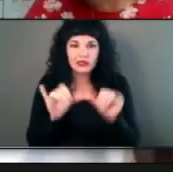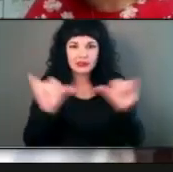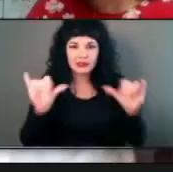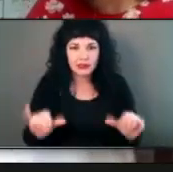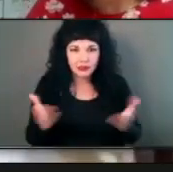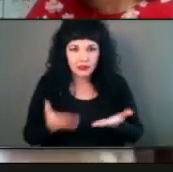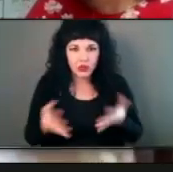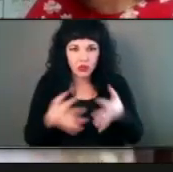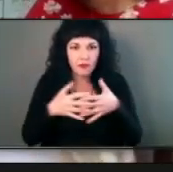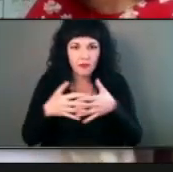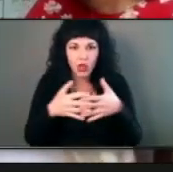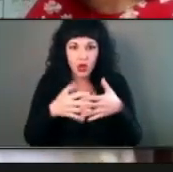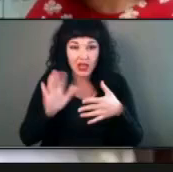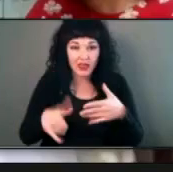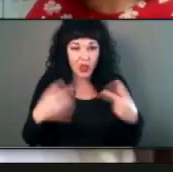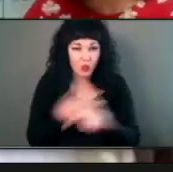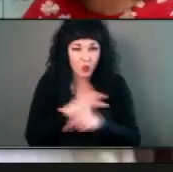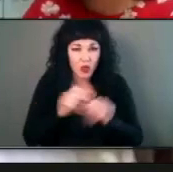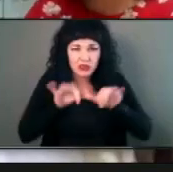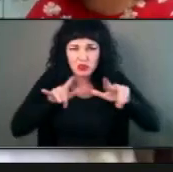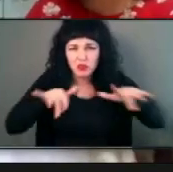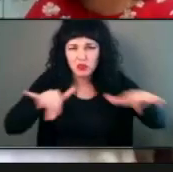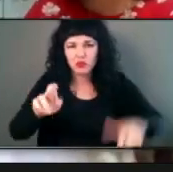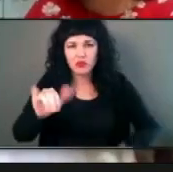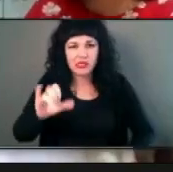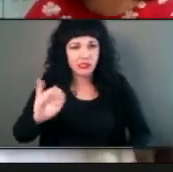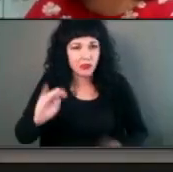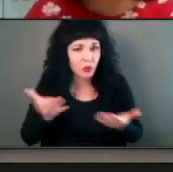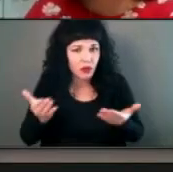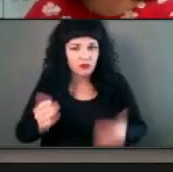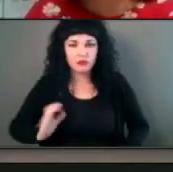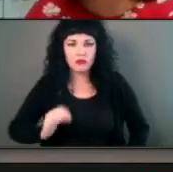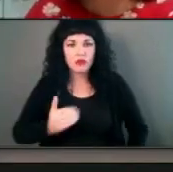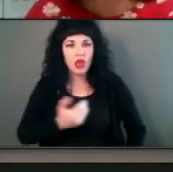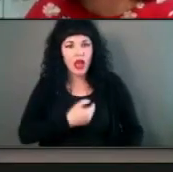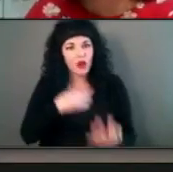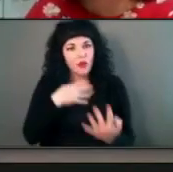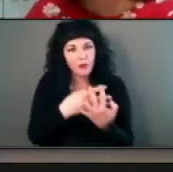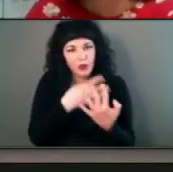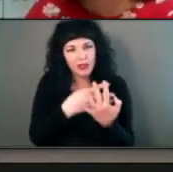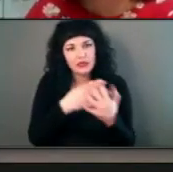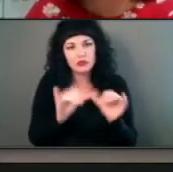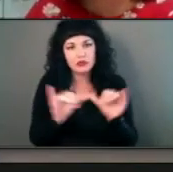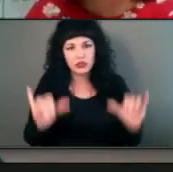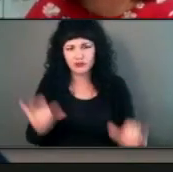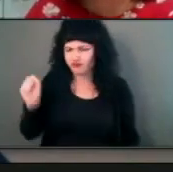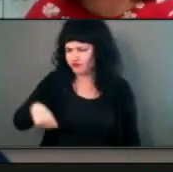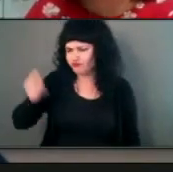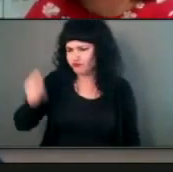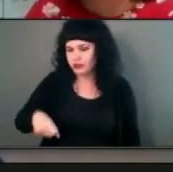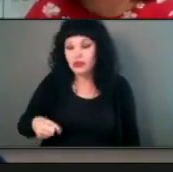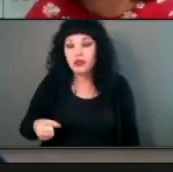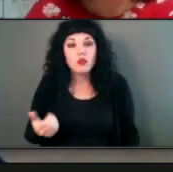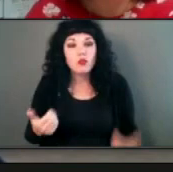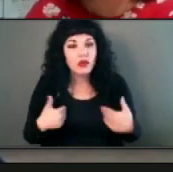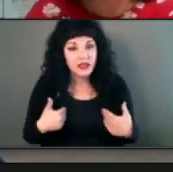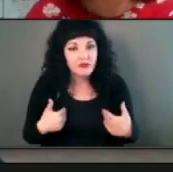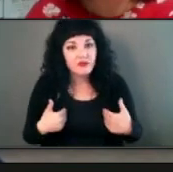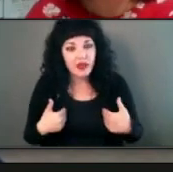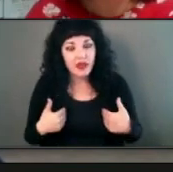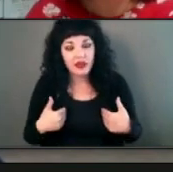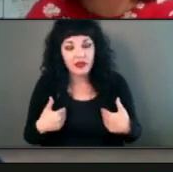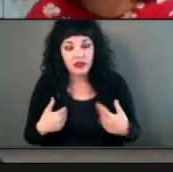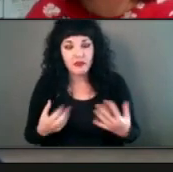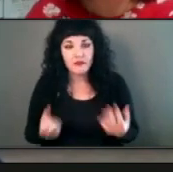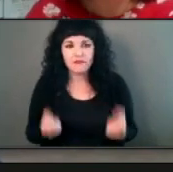Oh, yeah. And as there have been recent movements for criminal justice reform, which has